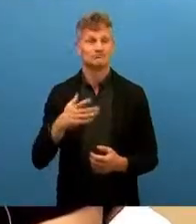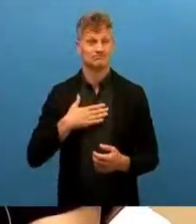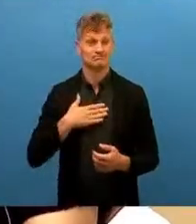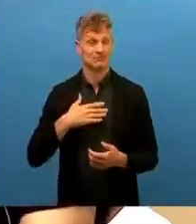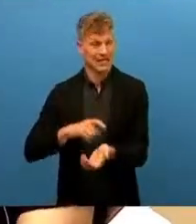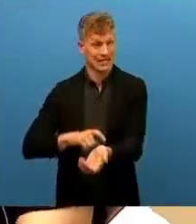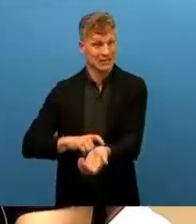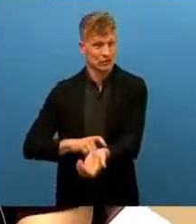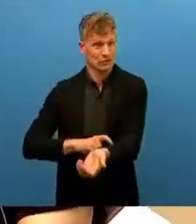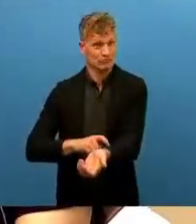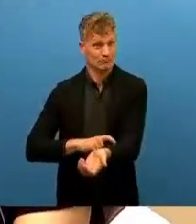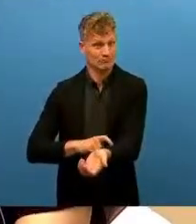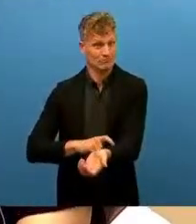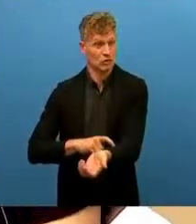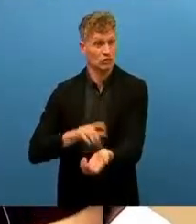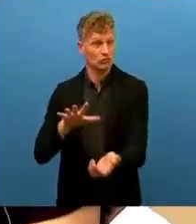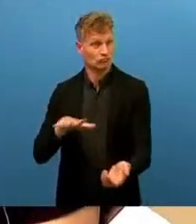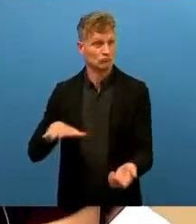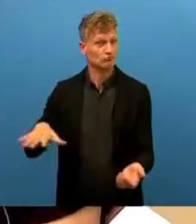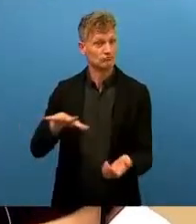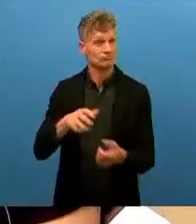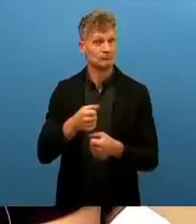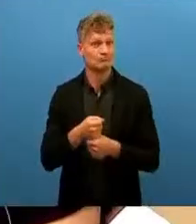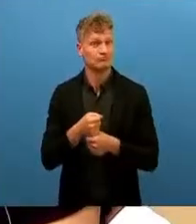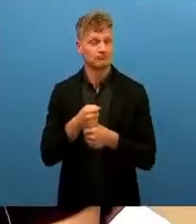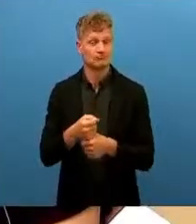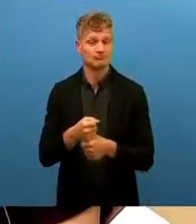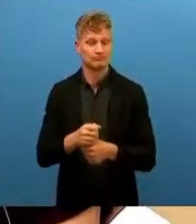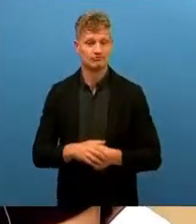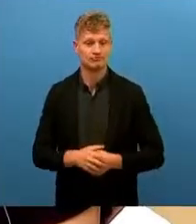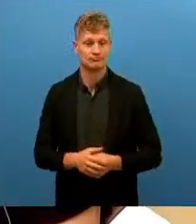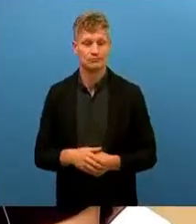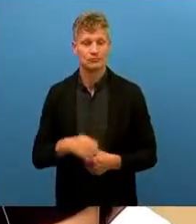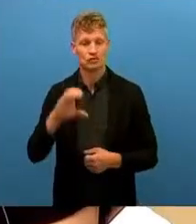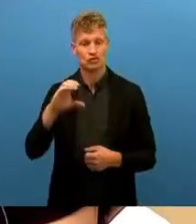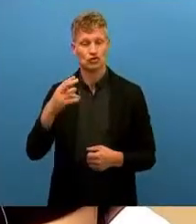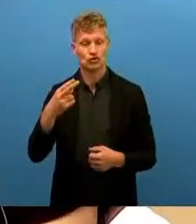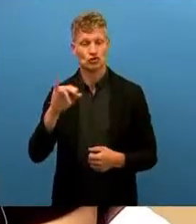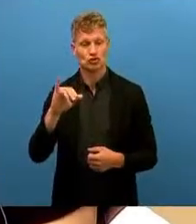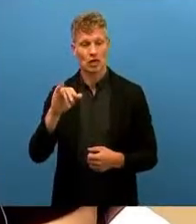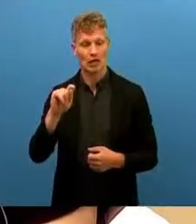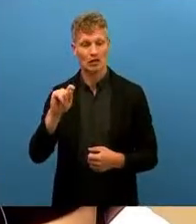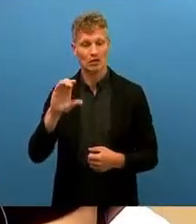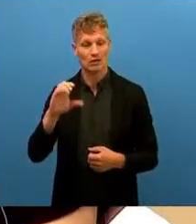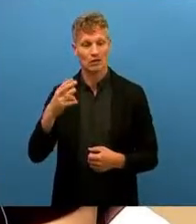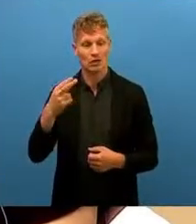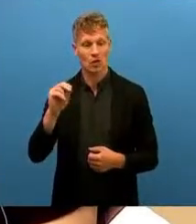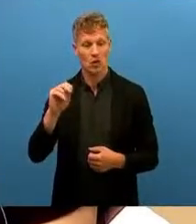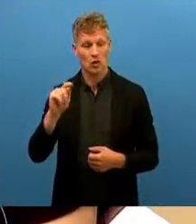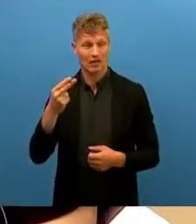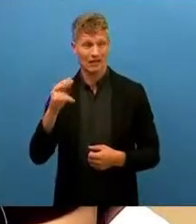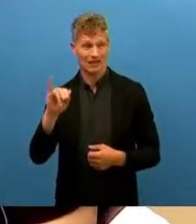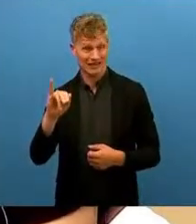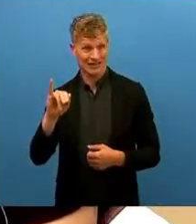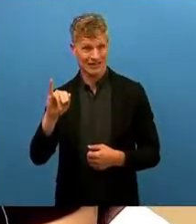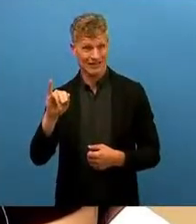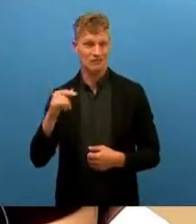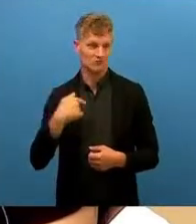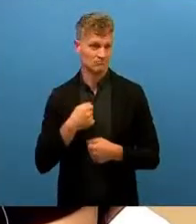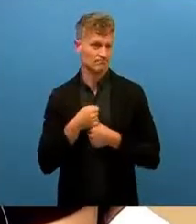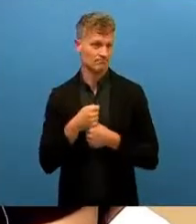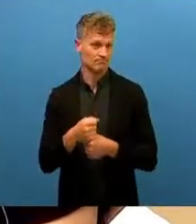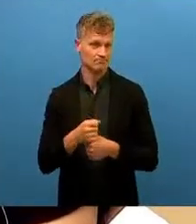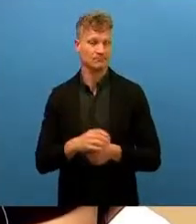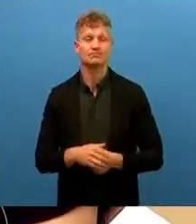expert mechanism for conveying this important panel discussion and for providing